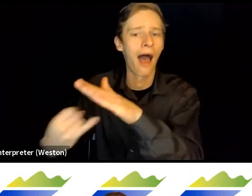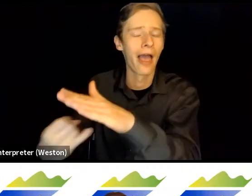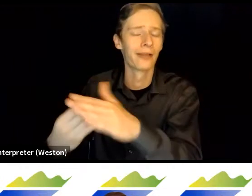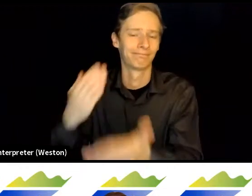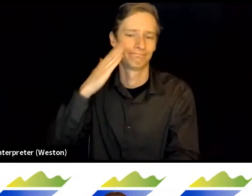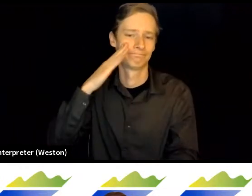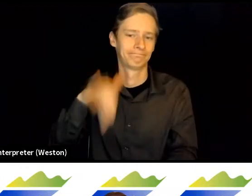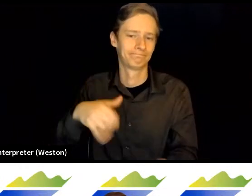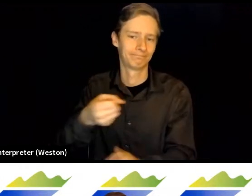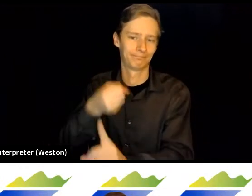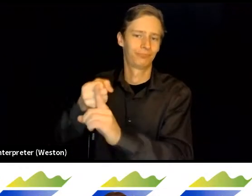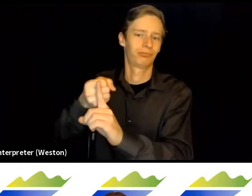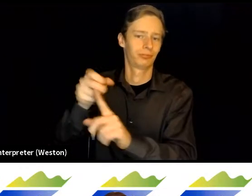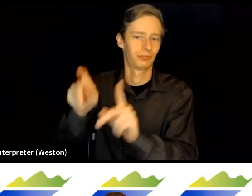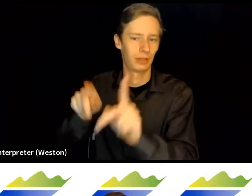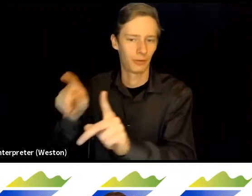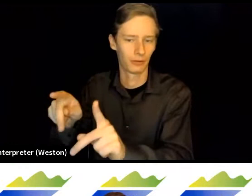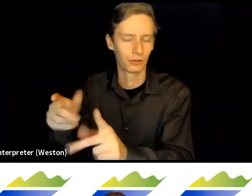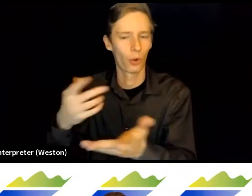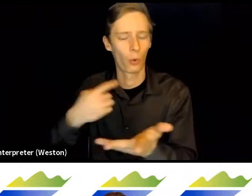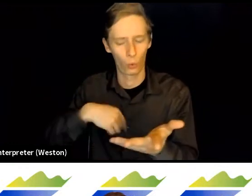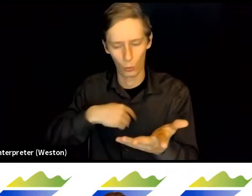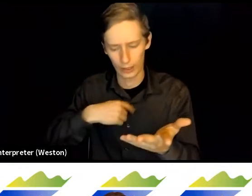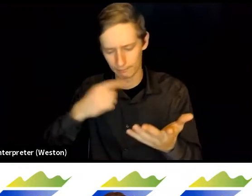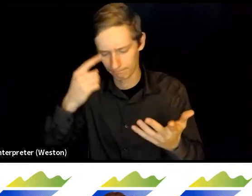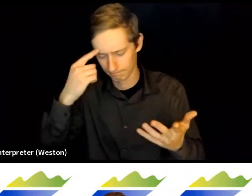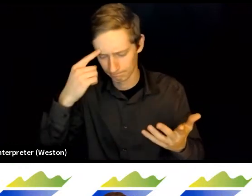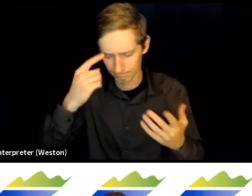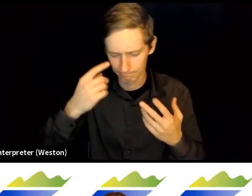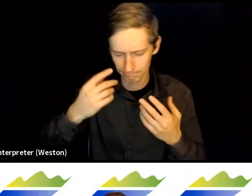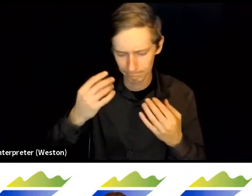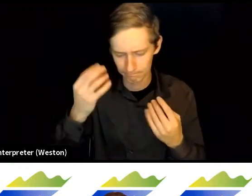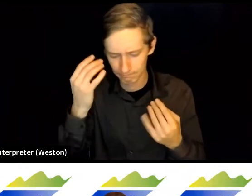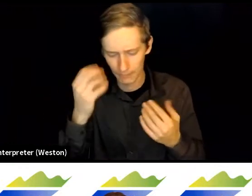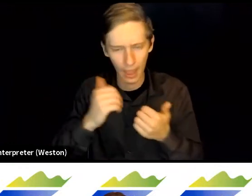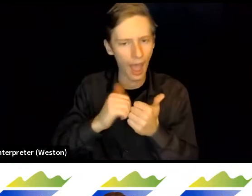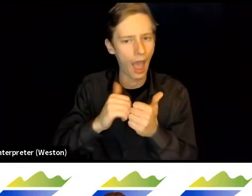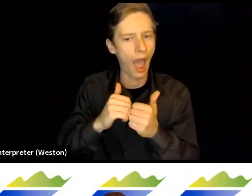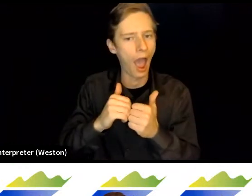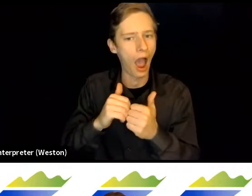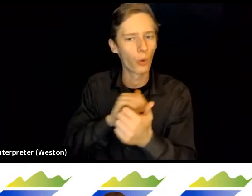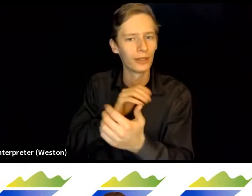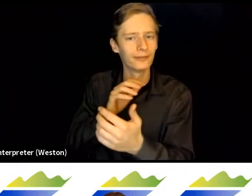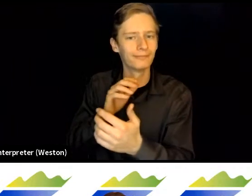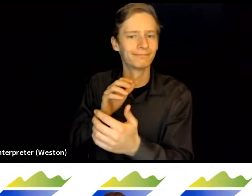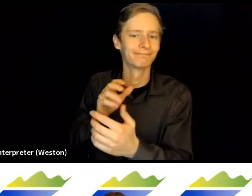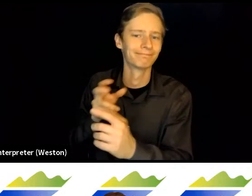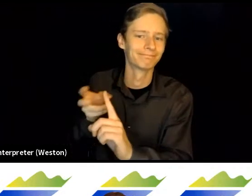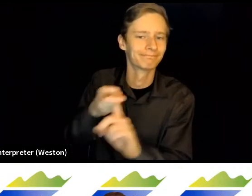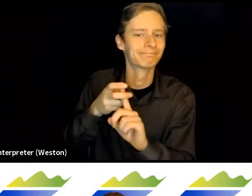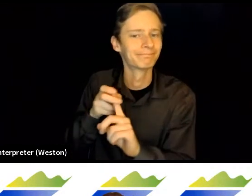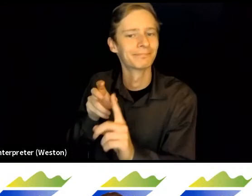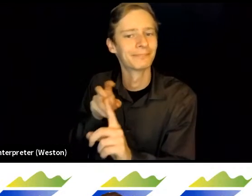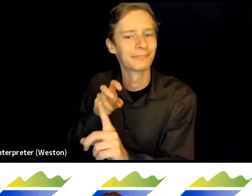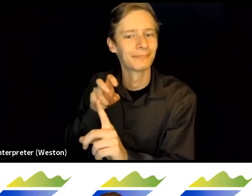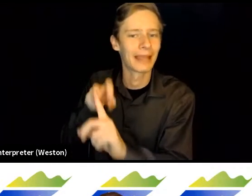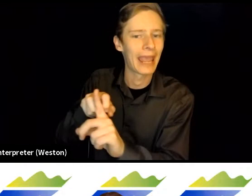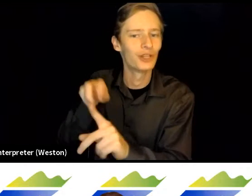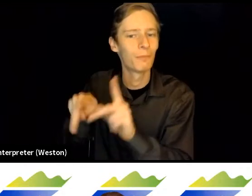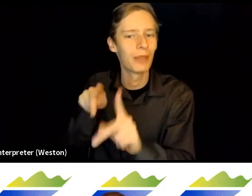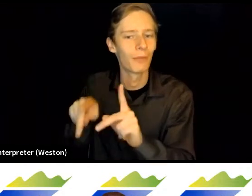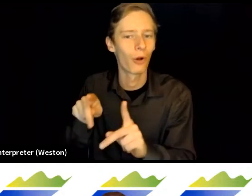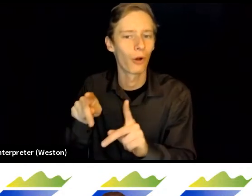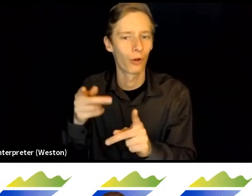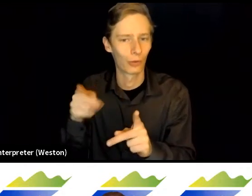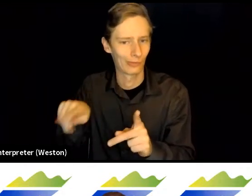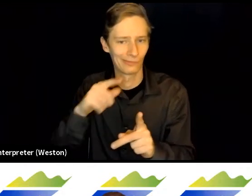through how we engage people who don't have access to social supports. And our staff, again, have been pretty creative to set